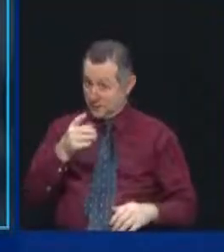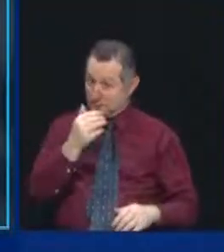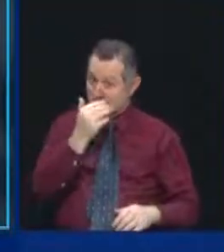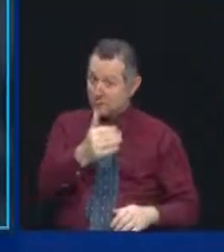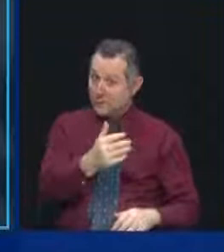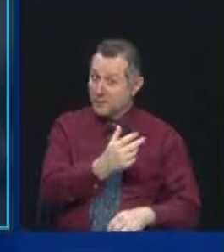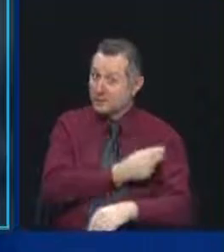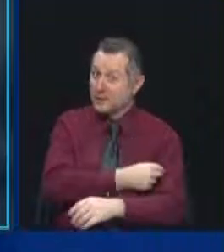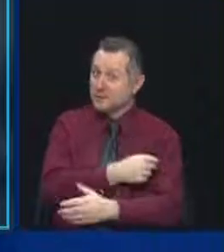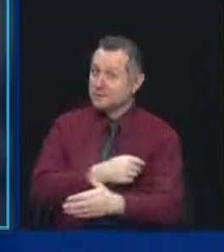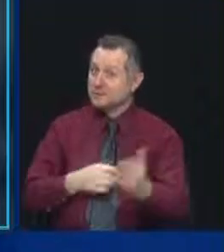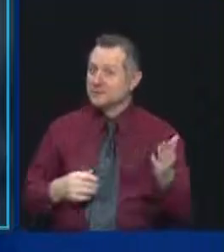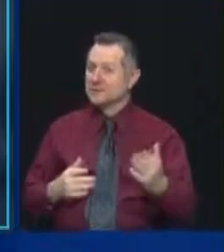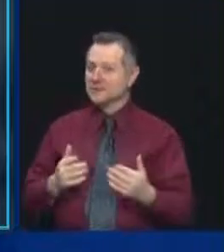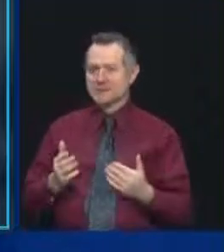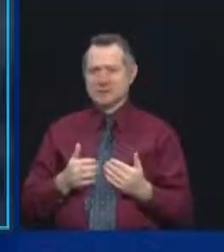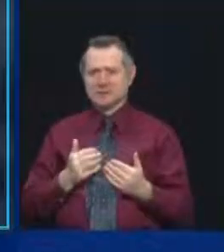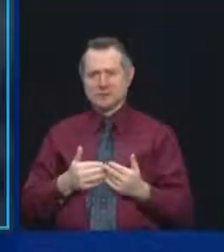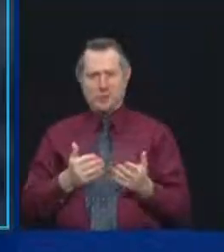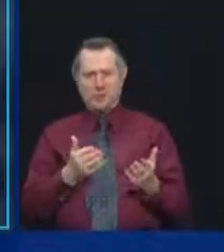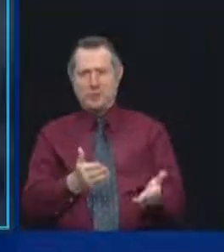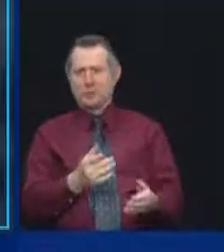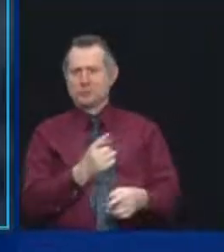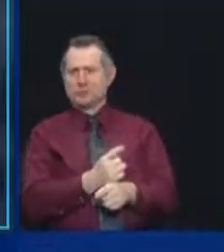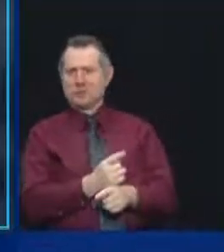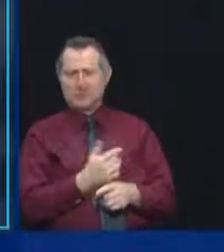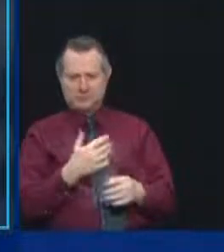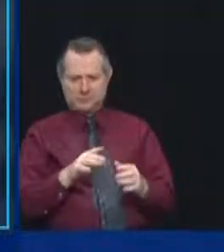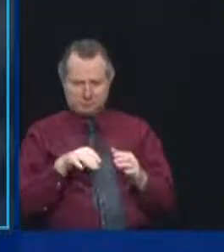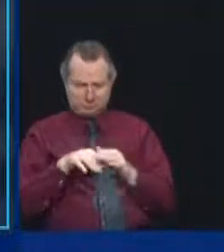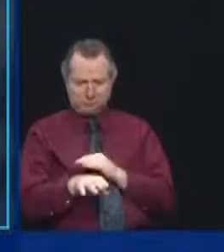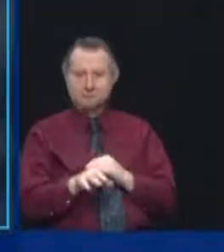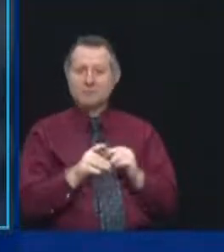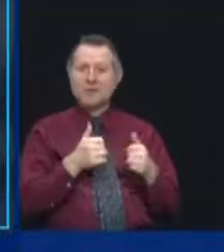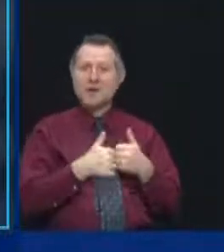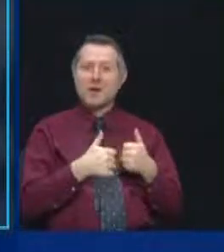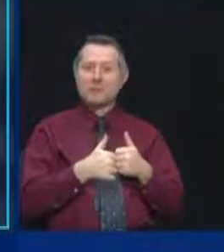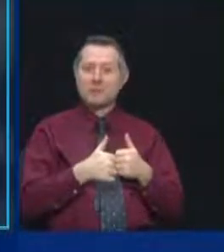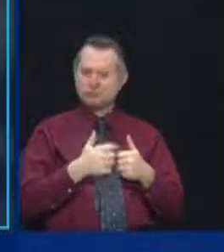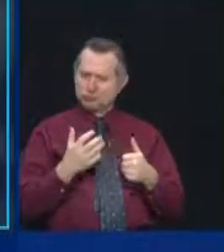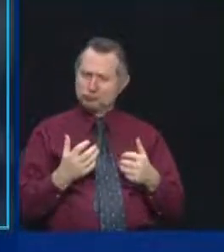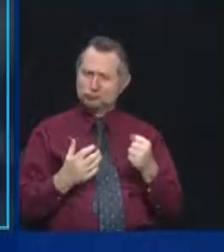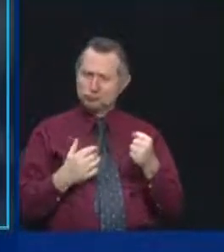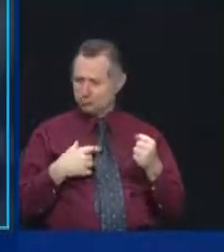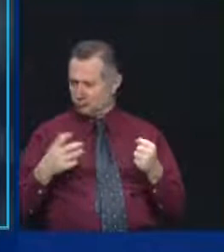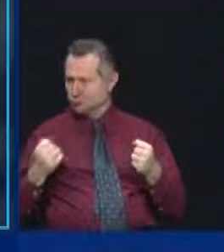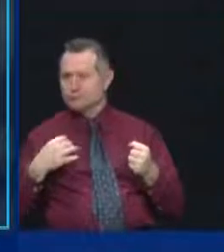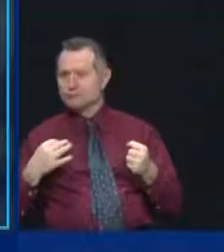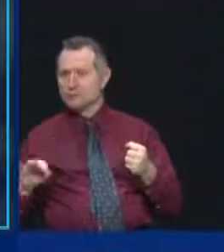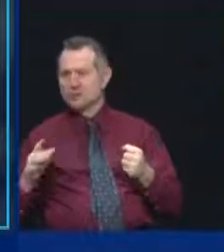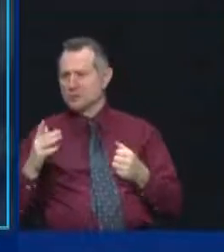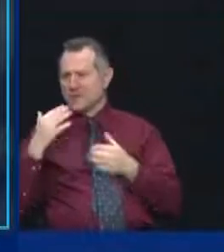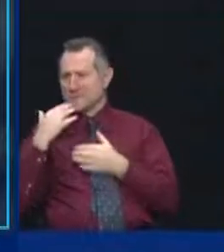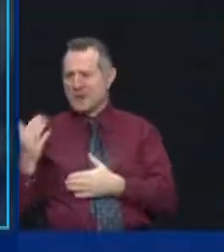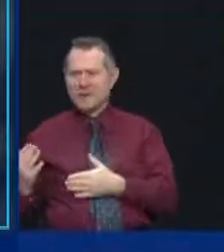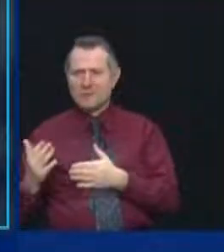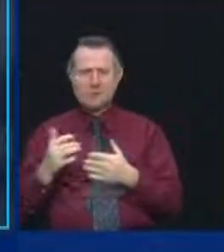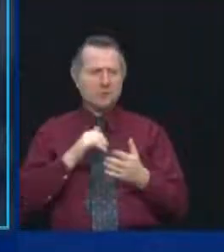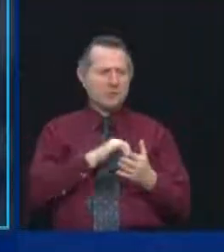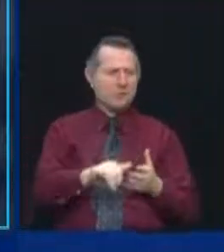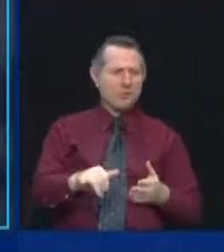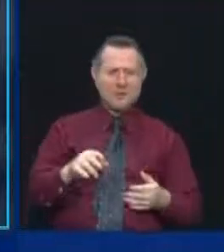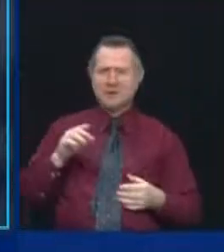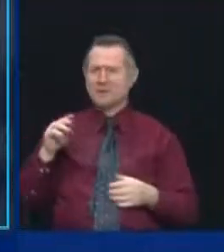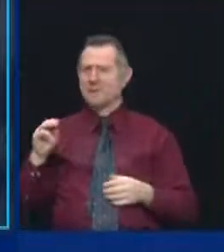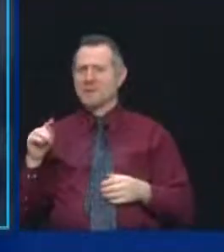It's convenient. You're going there anyway. Thanks to the generosity of the Yankees and the Mets, if you